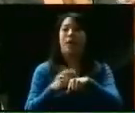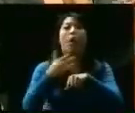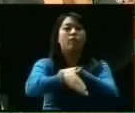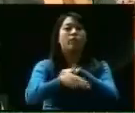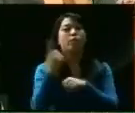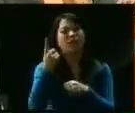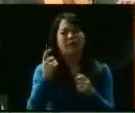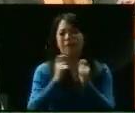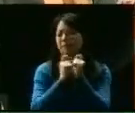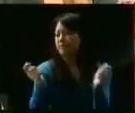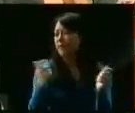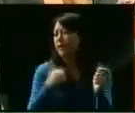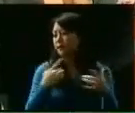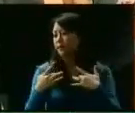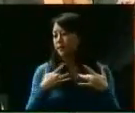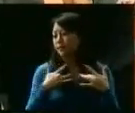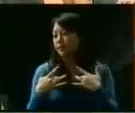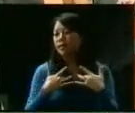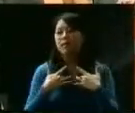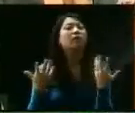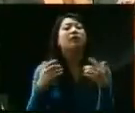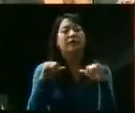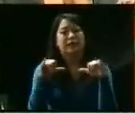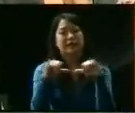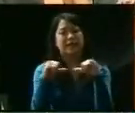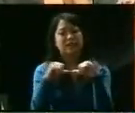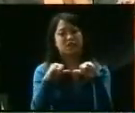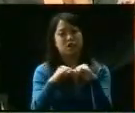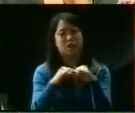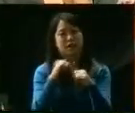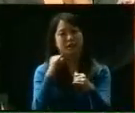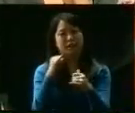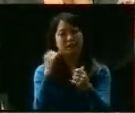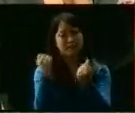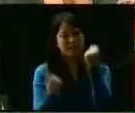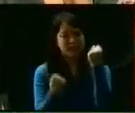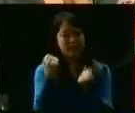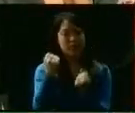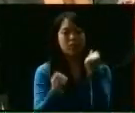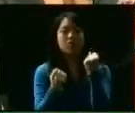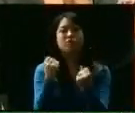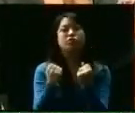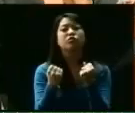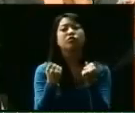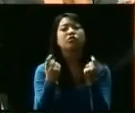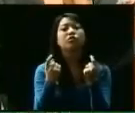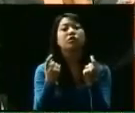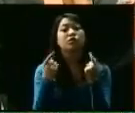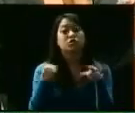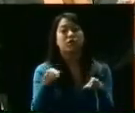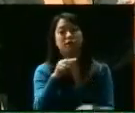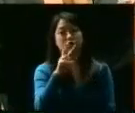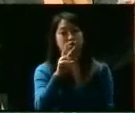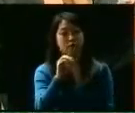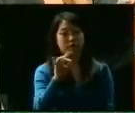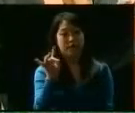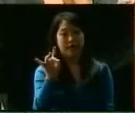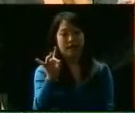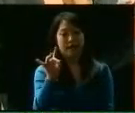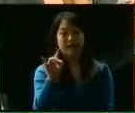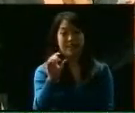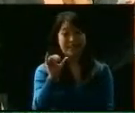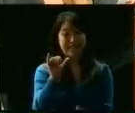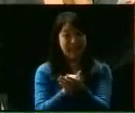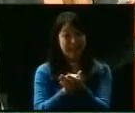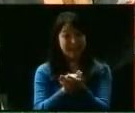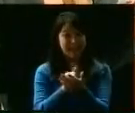major things I was concerned with is engineering vehicles that spent a good portion of 2008. I mean, if that truck